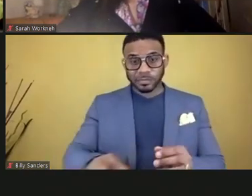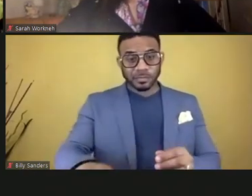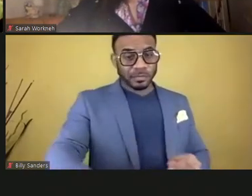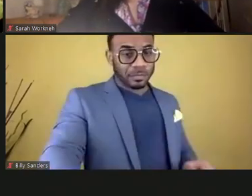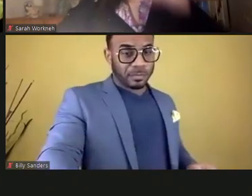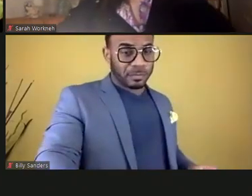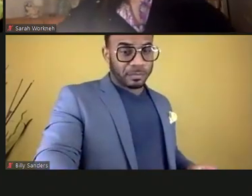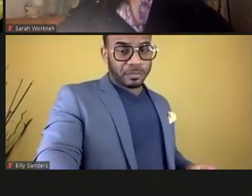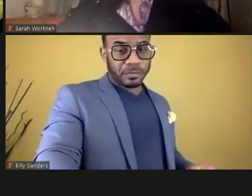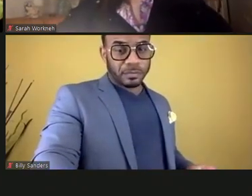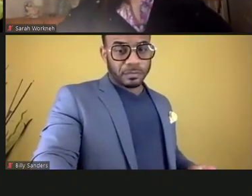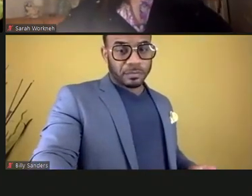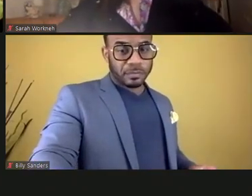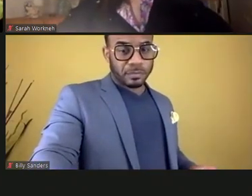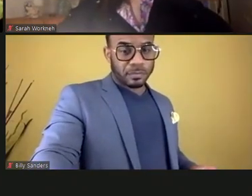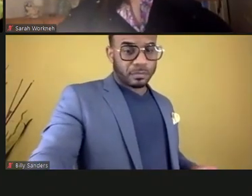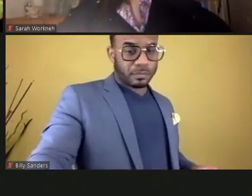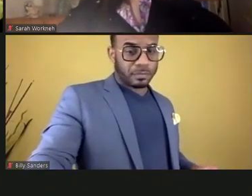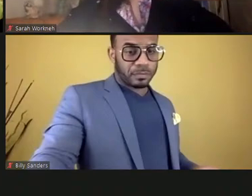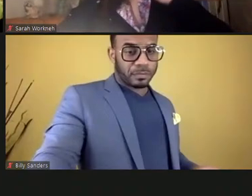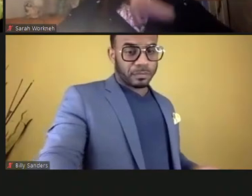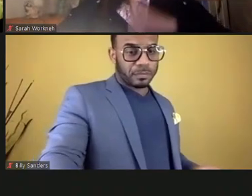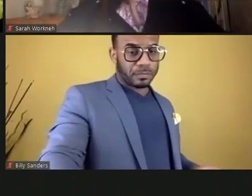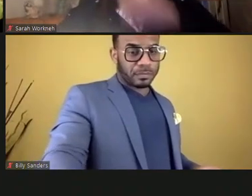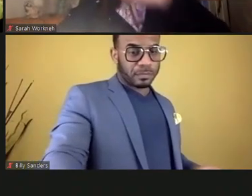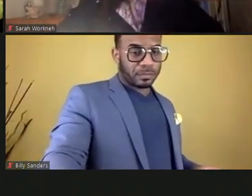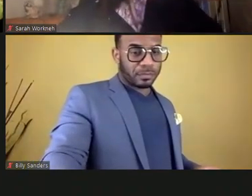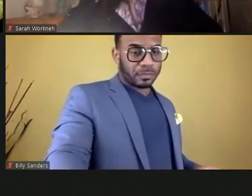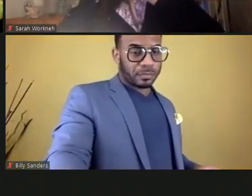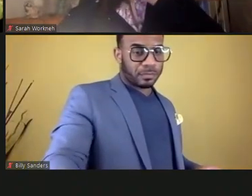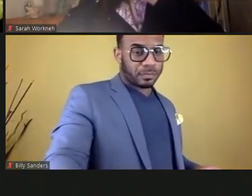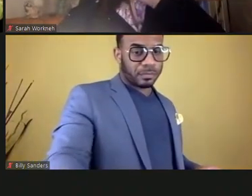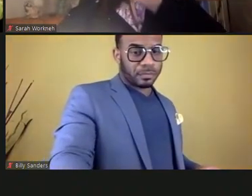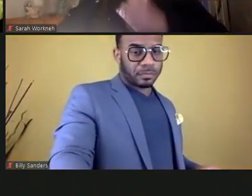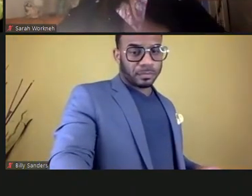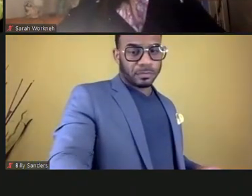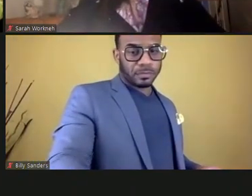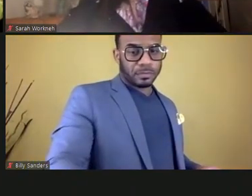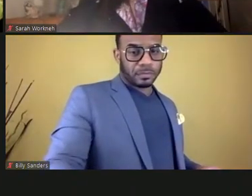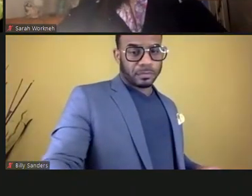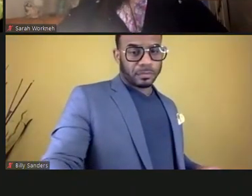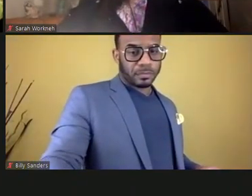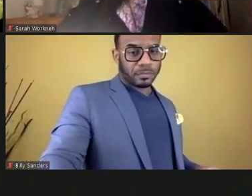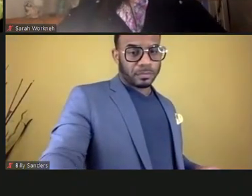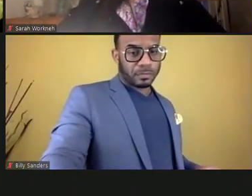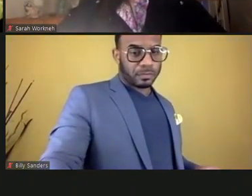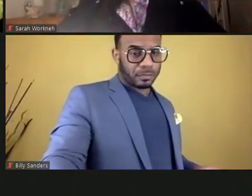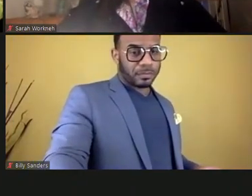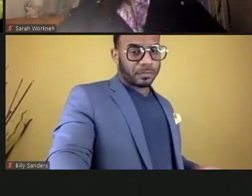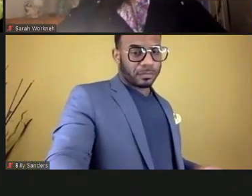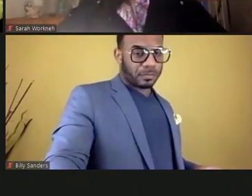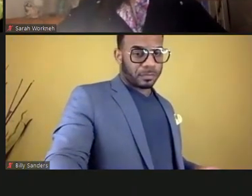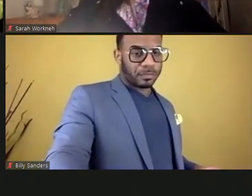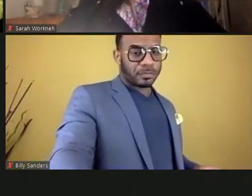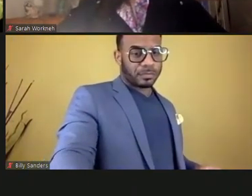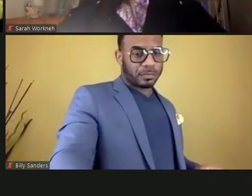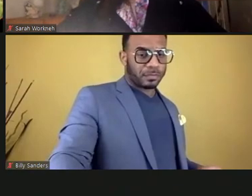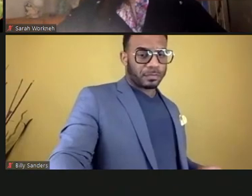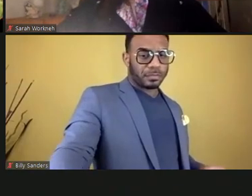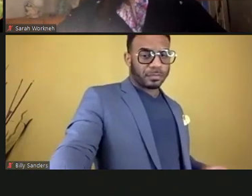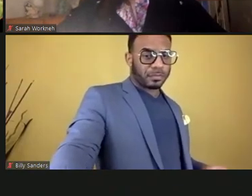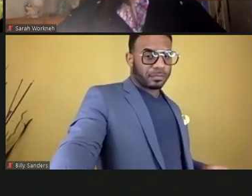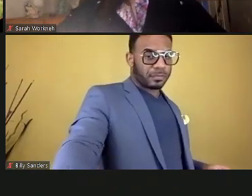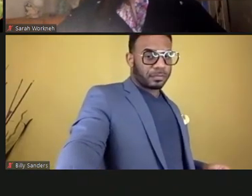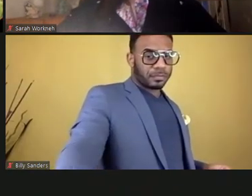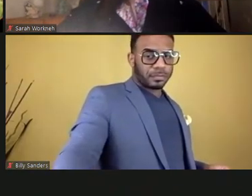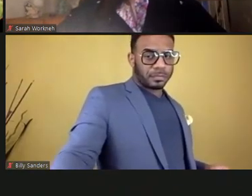well as like just like, you know, what we're observing from one another being in space or being uncomfortable in space or